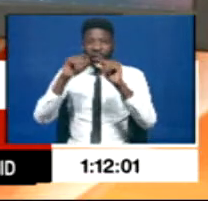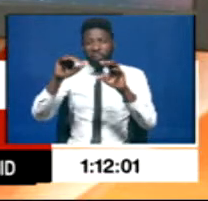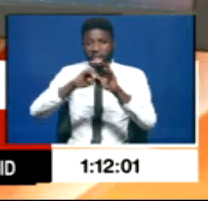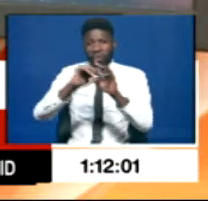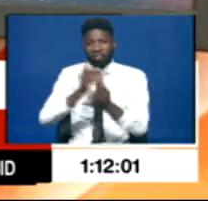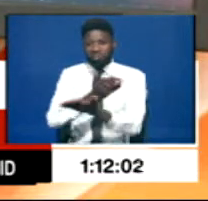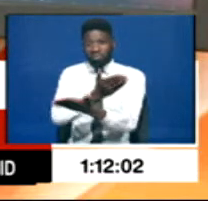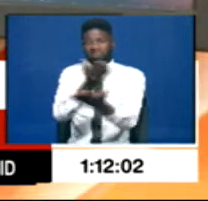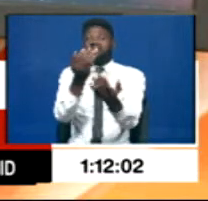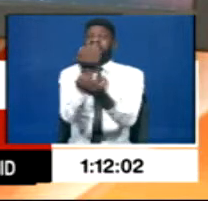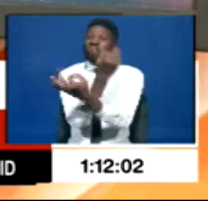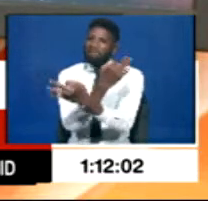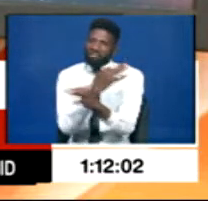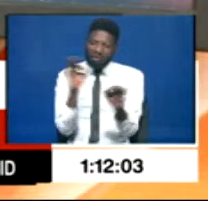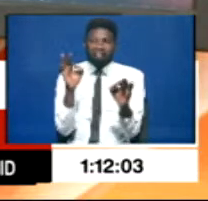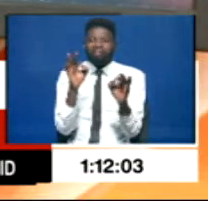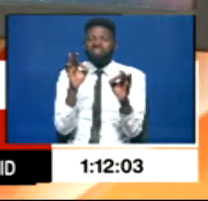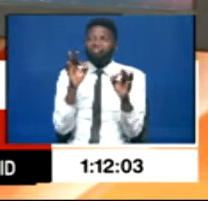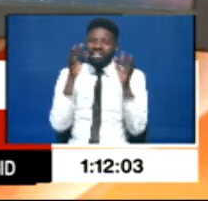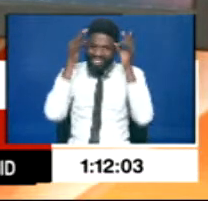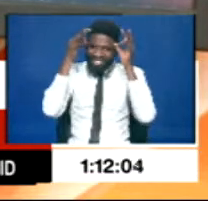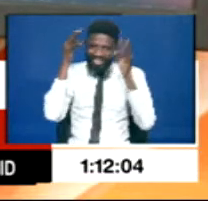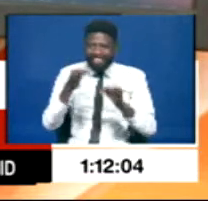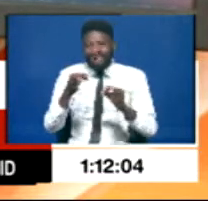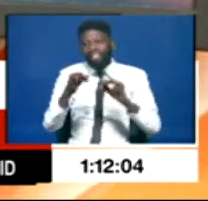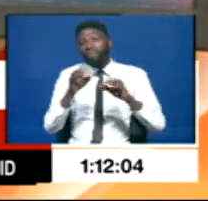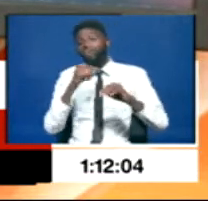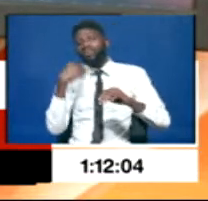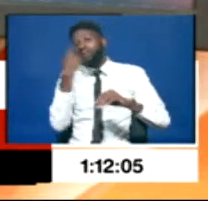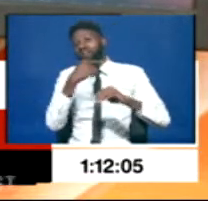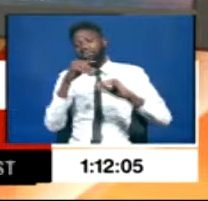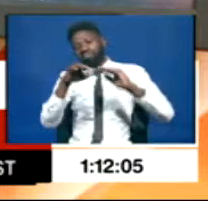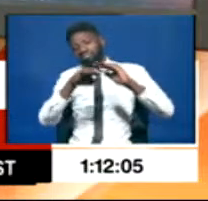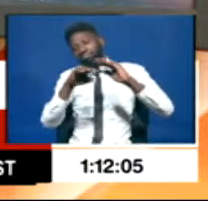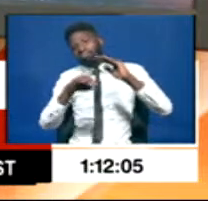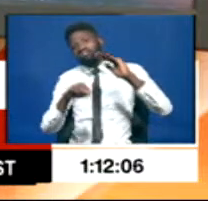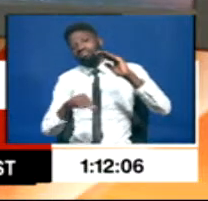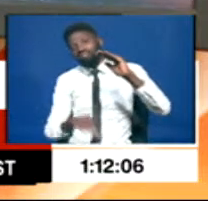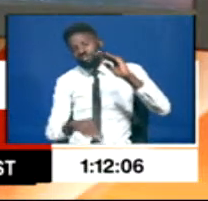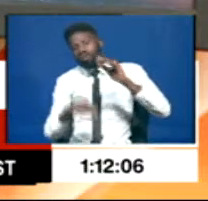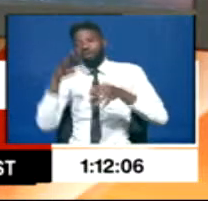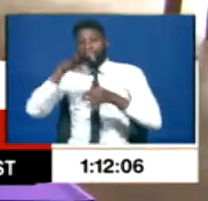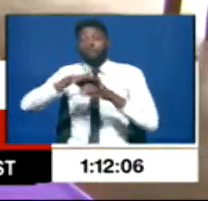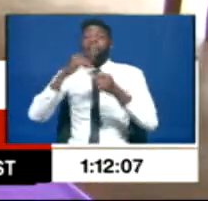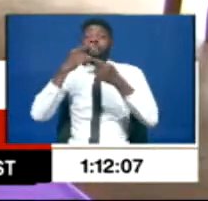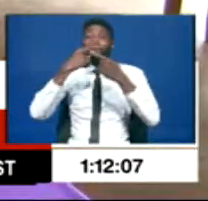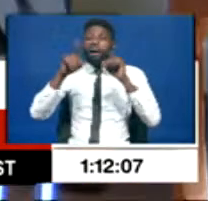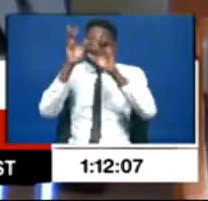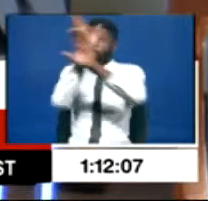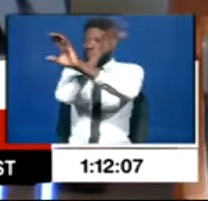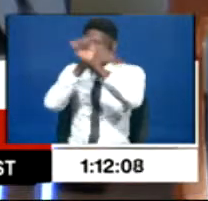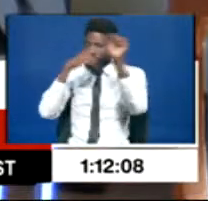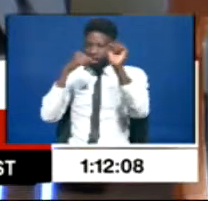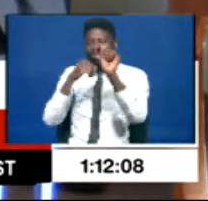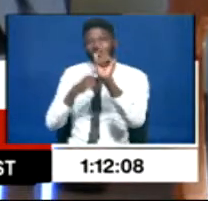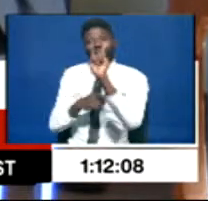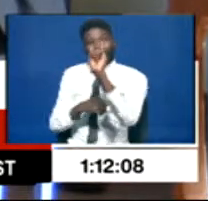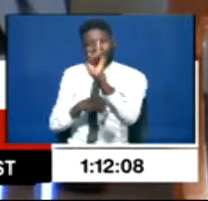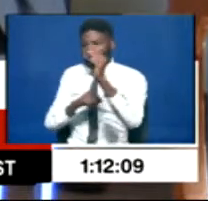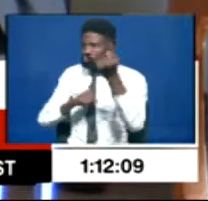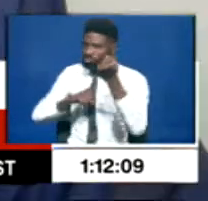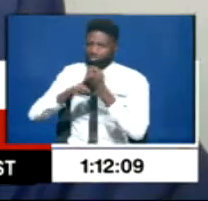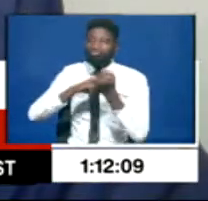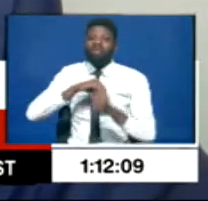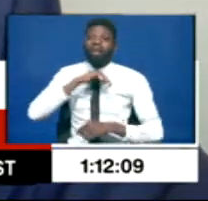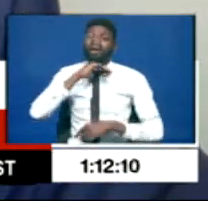for lower elective seats, but will fully back Raila's candidature for president. During a meeting at Ekerubo in